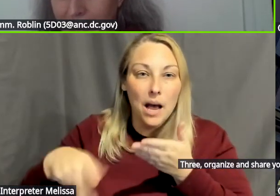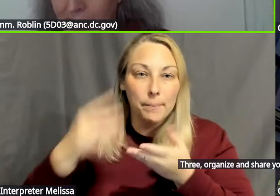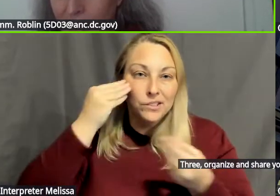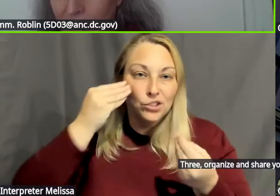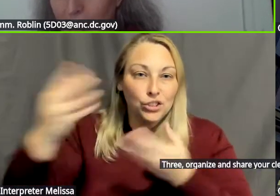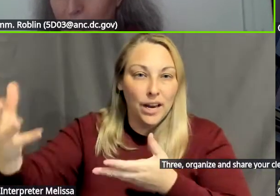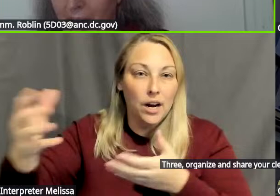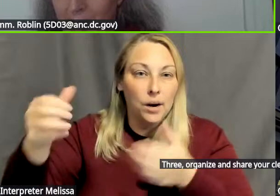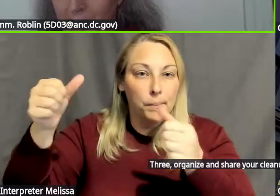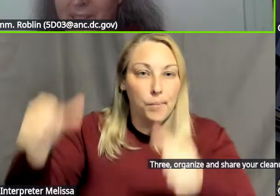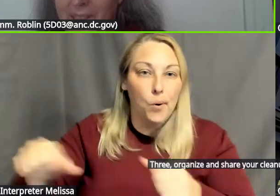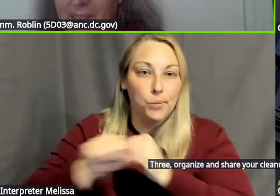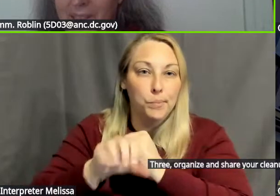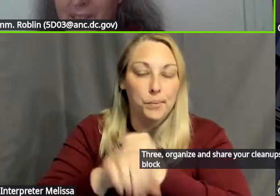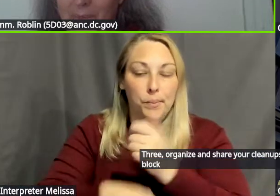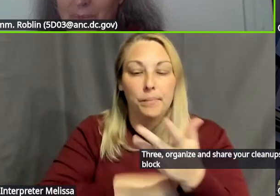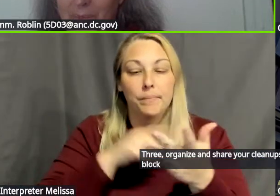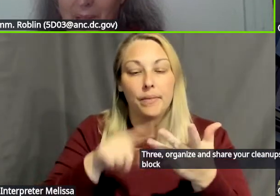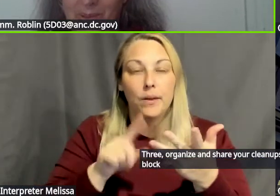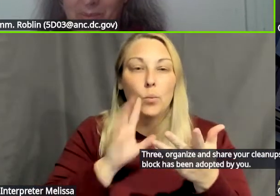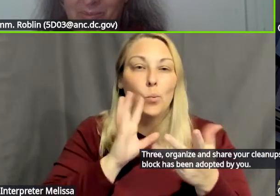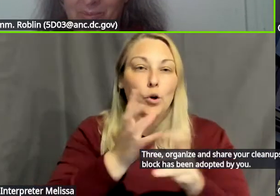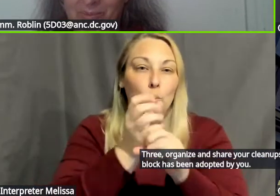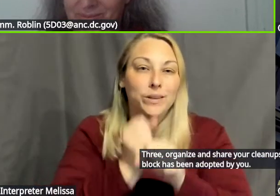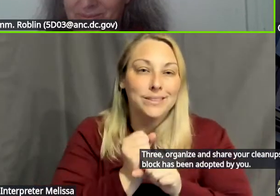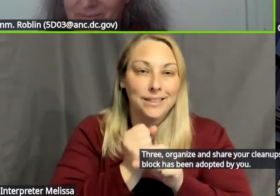saying this block has been adopted by you.